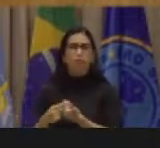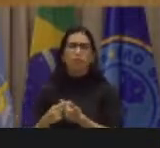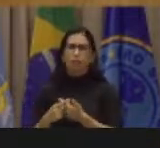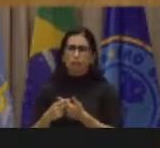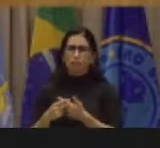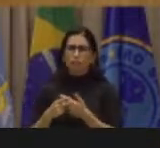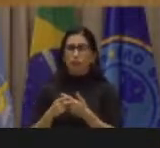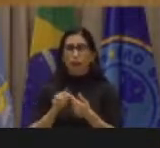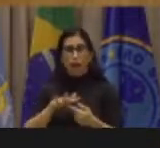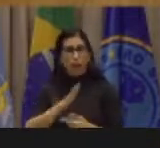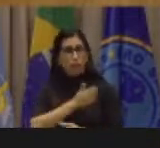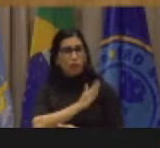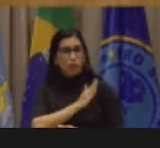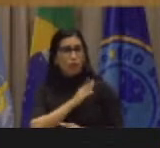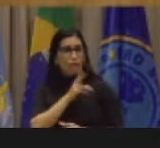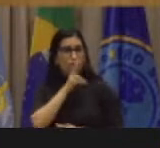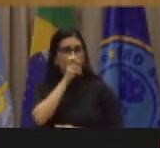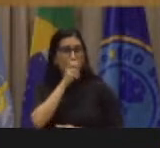of specialties,